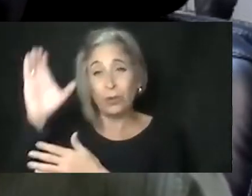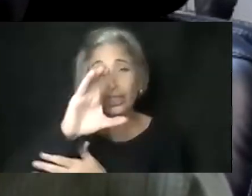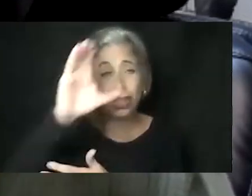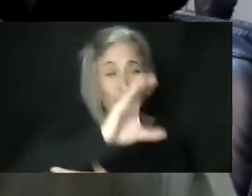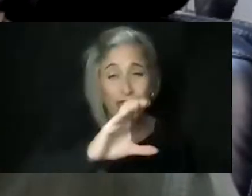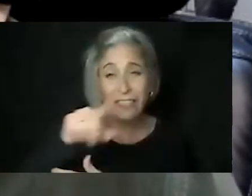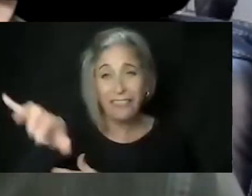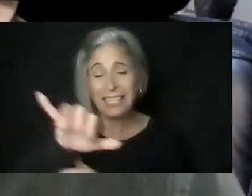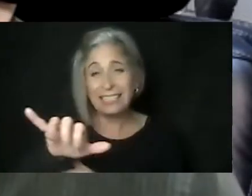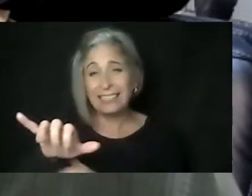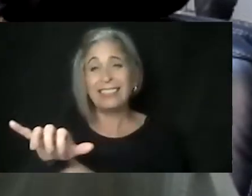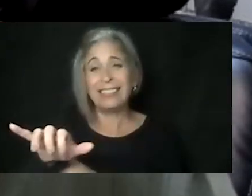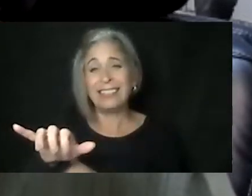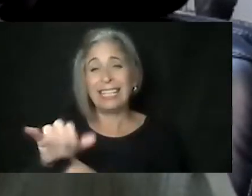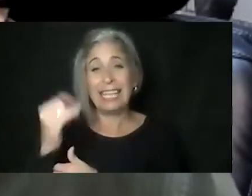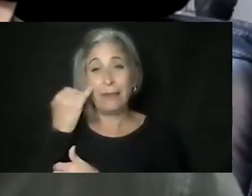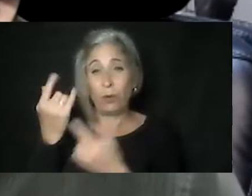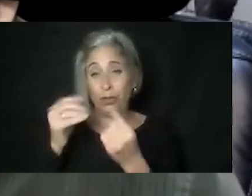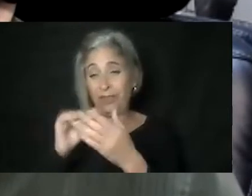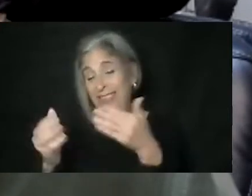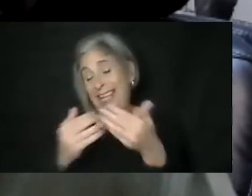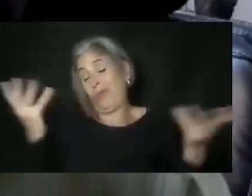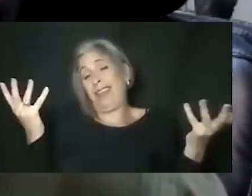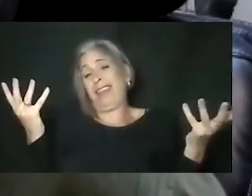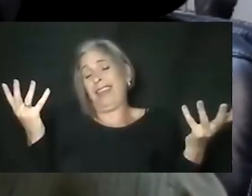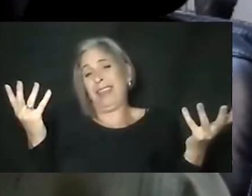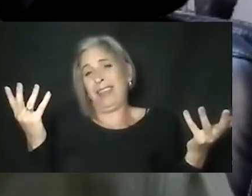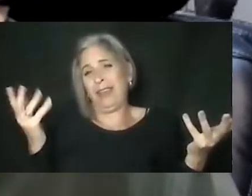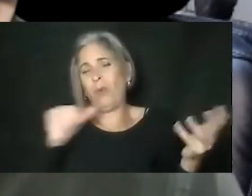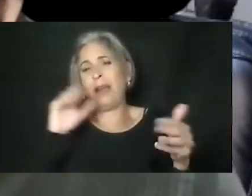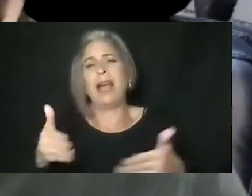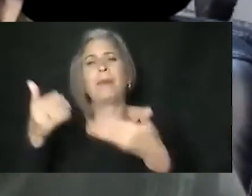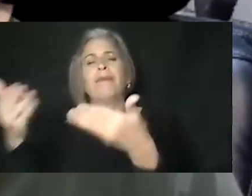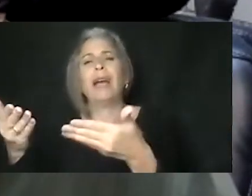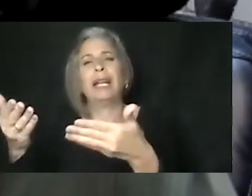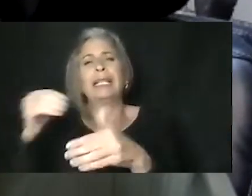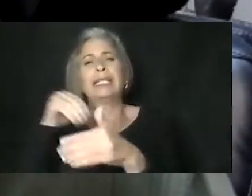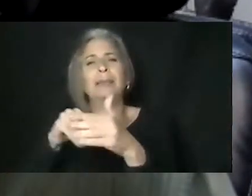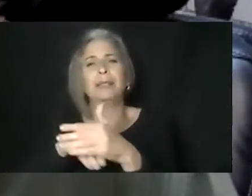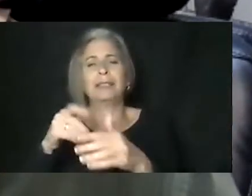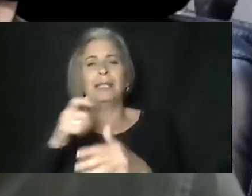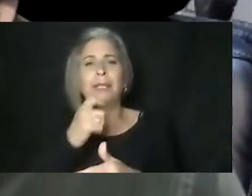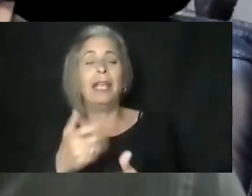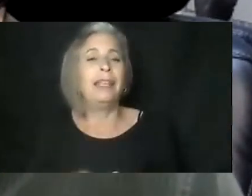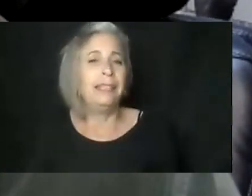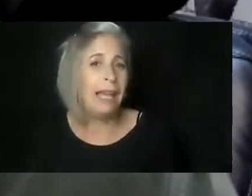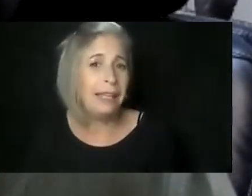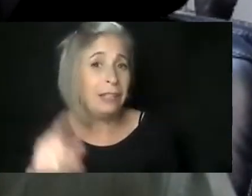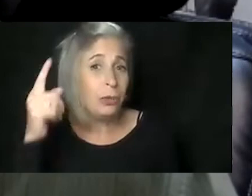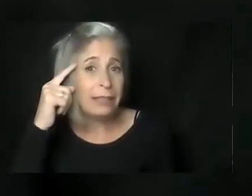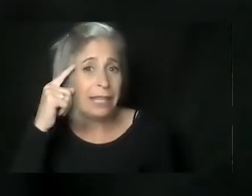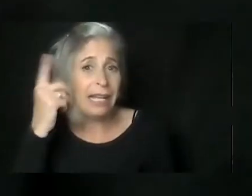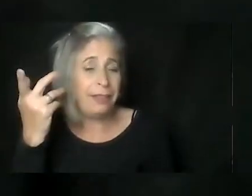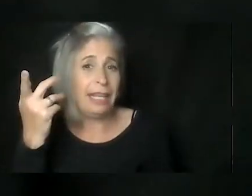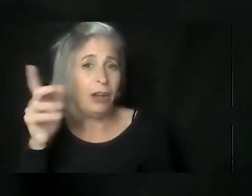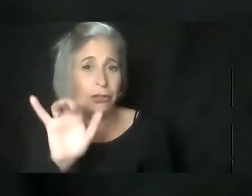stuff? And then, hey, as long as we're doing this anyway, why don't we actually provide an accessible transcription of our comic? Yeah, and you